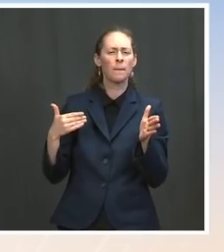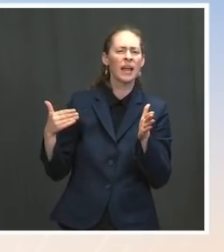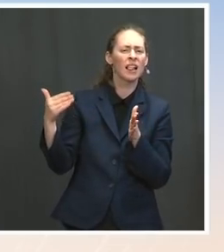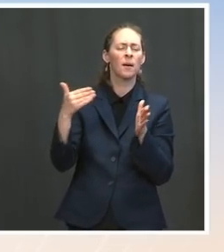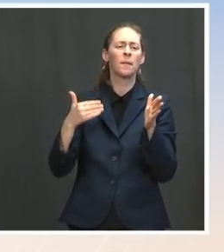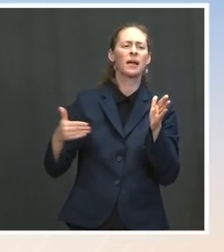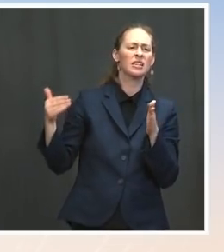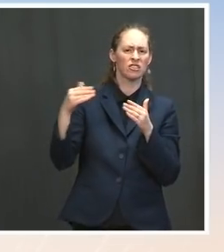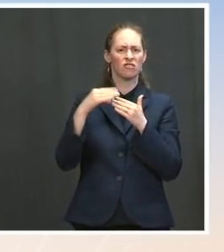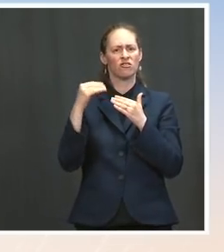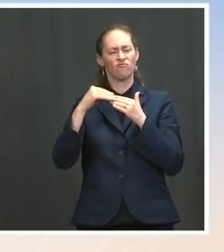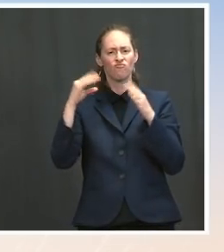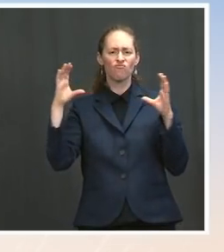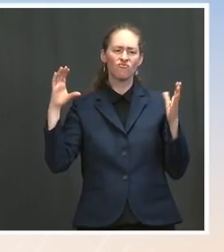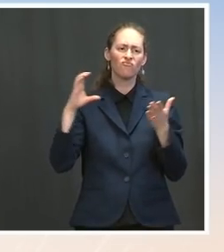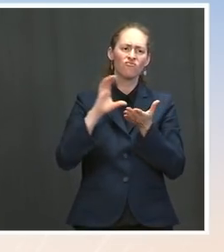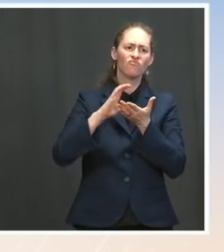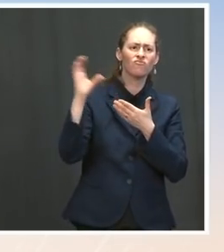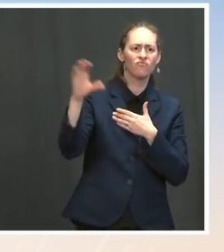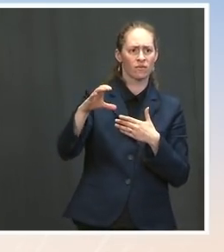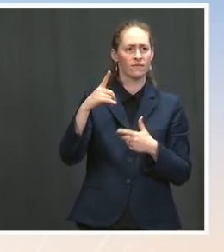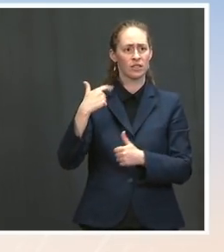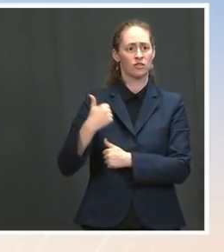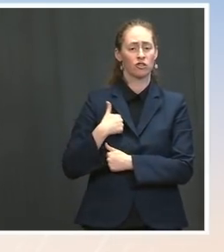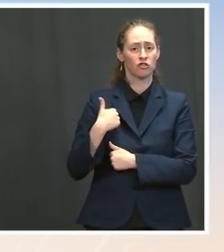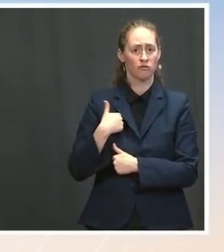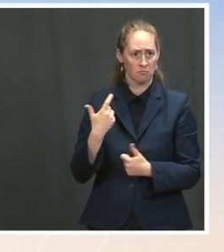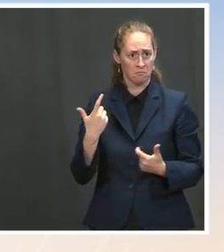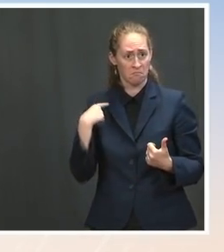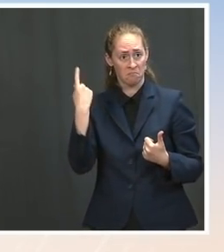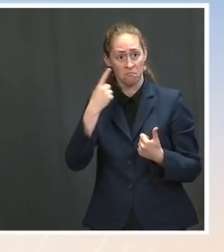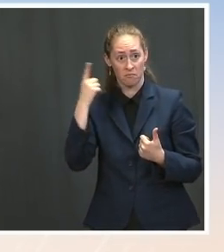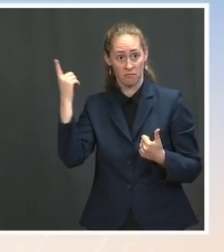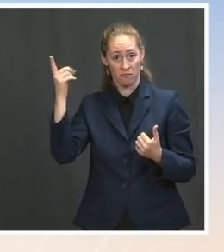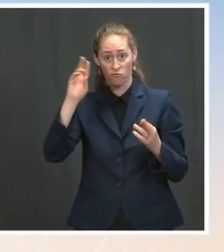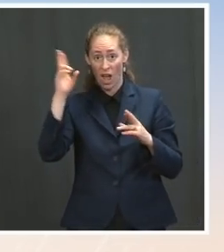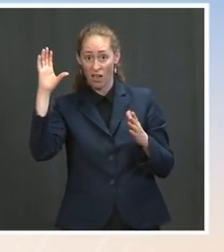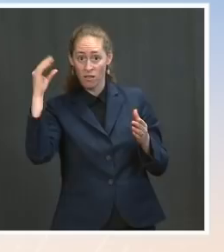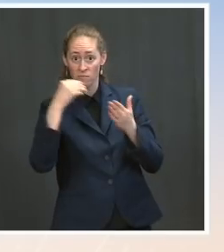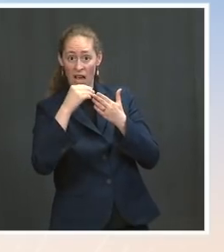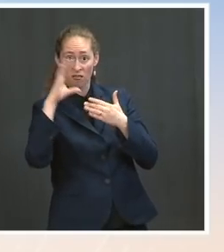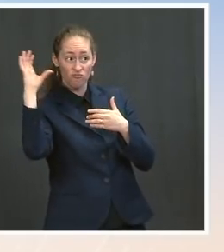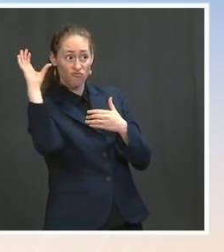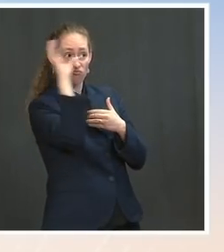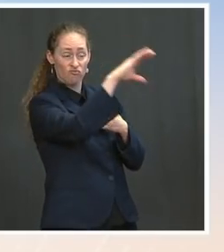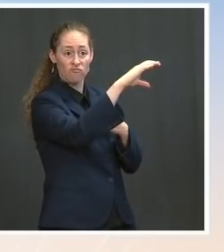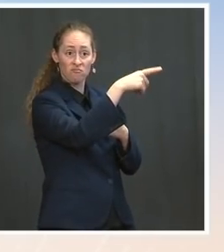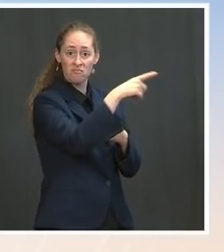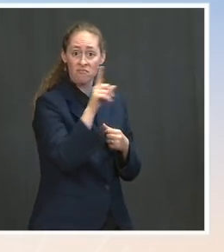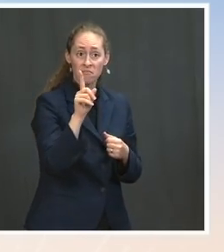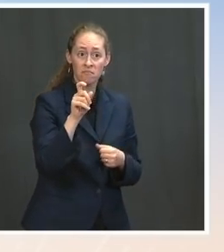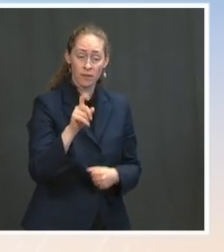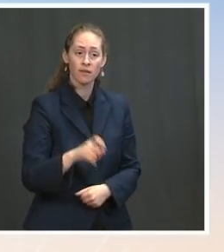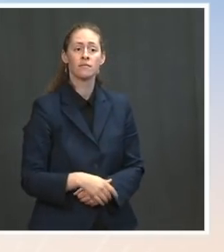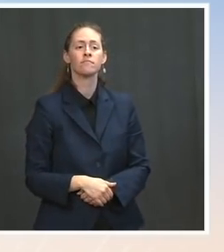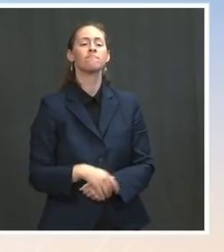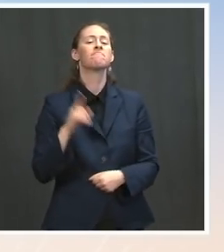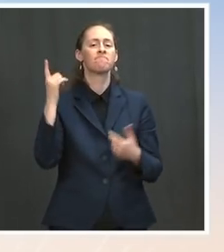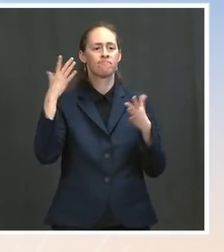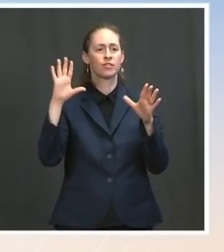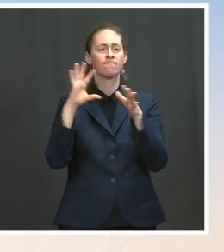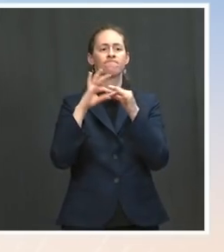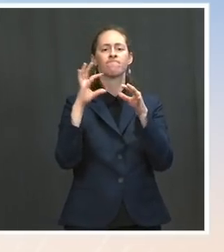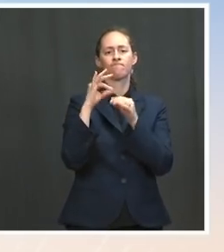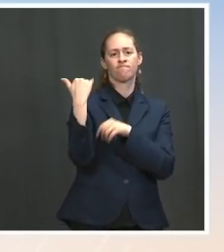to provide that aid? The president conveyed that at his press conference he did with the leader of South Korea just